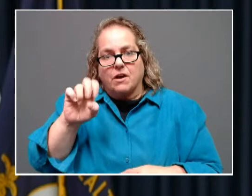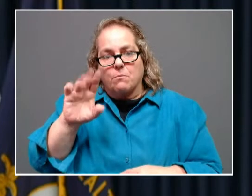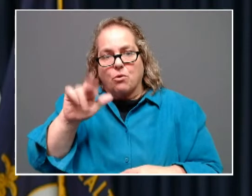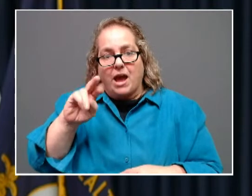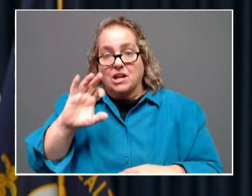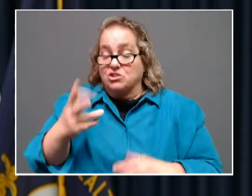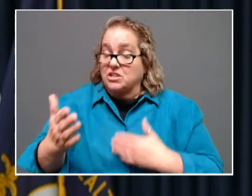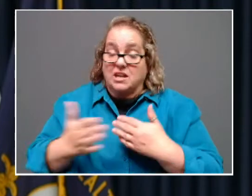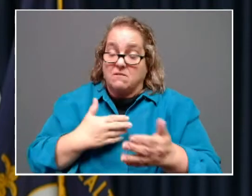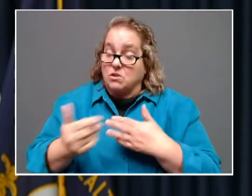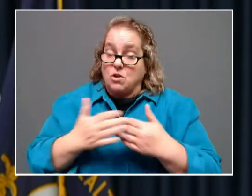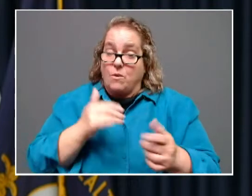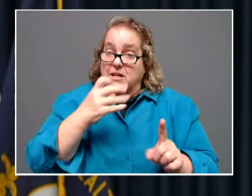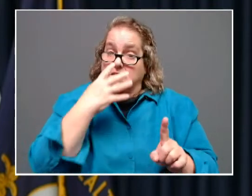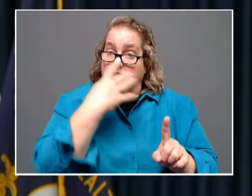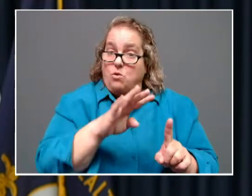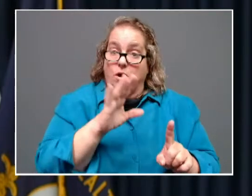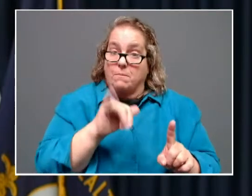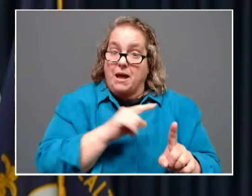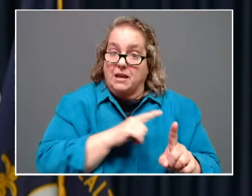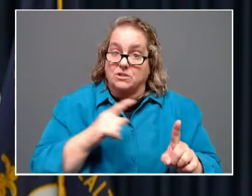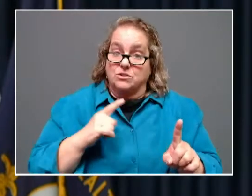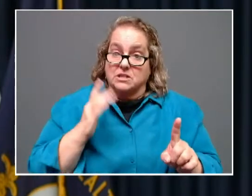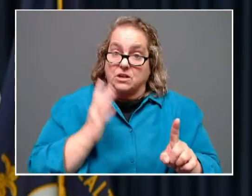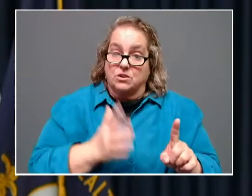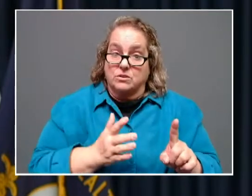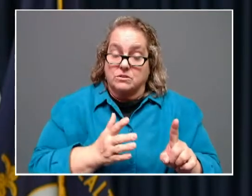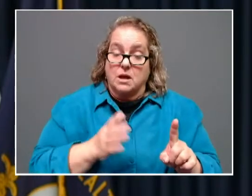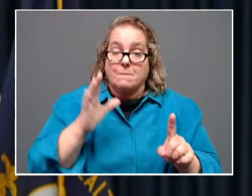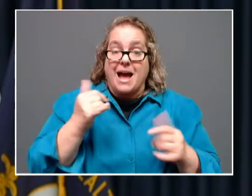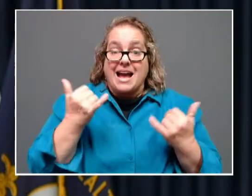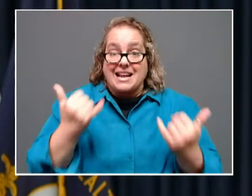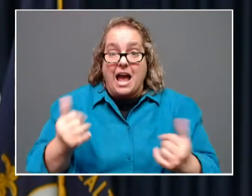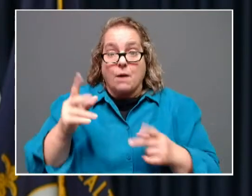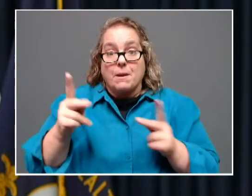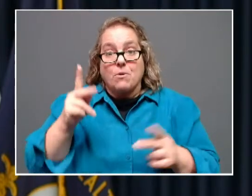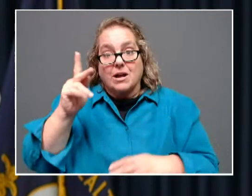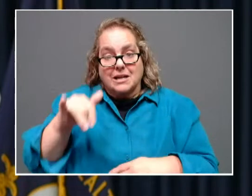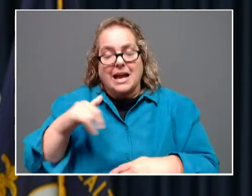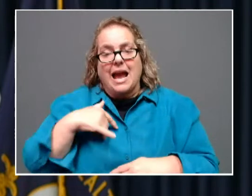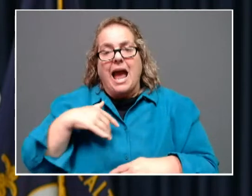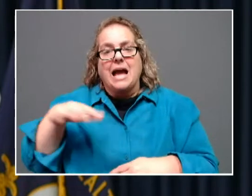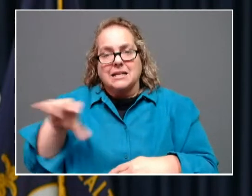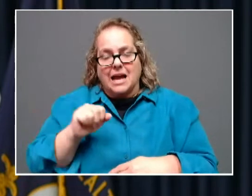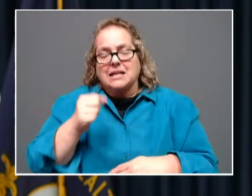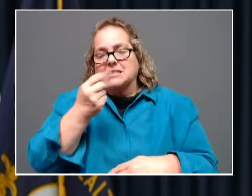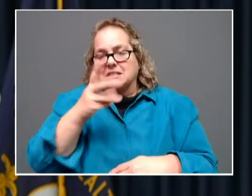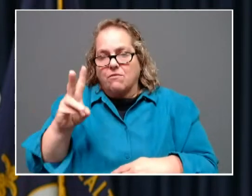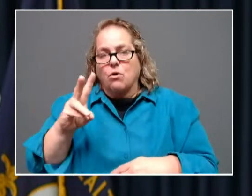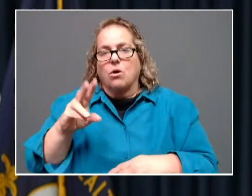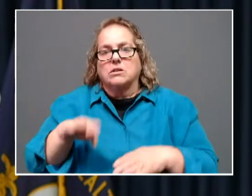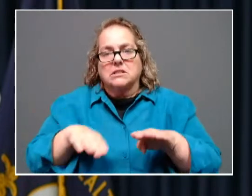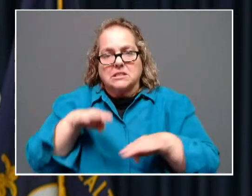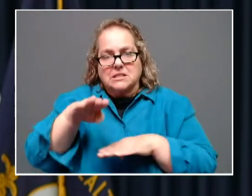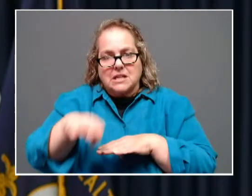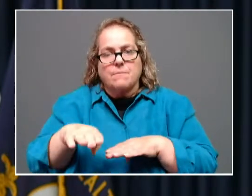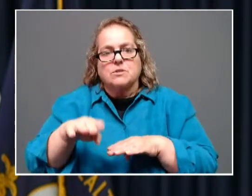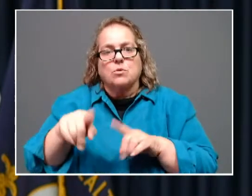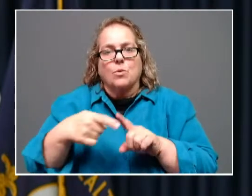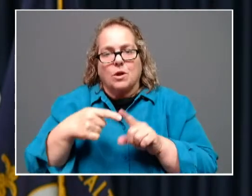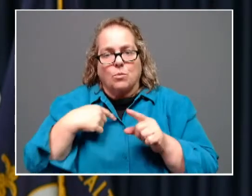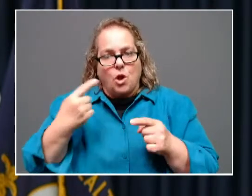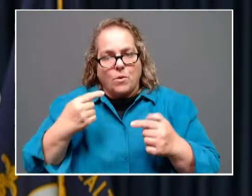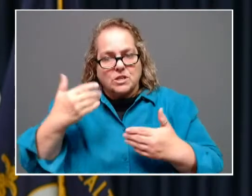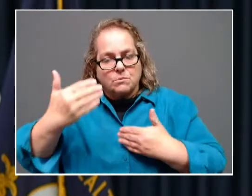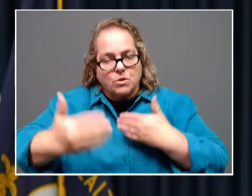legislative branch. By now, people of Kentucky know that I take series of steps as we move forward